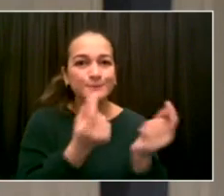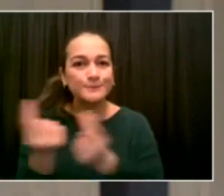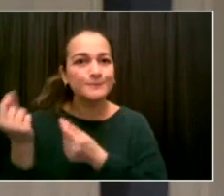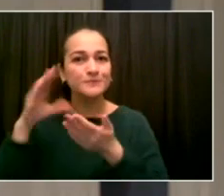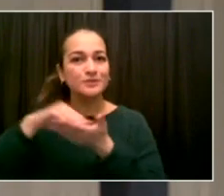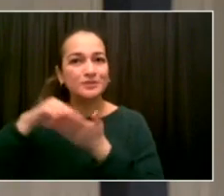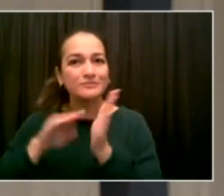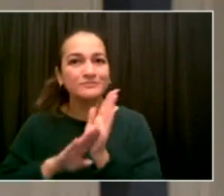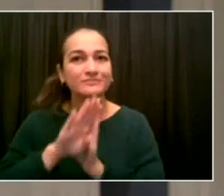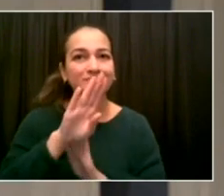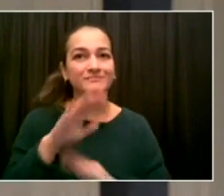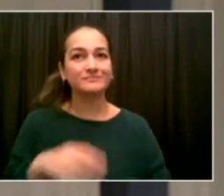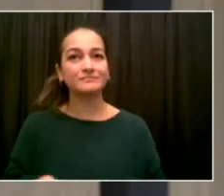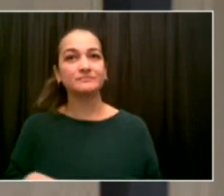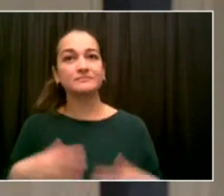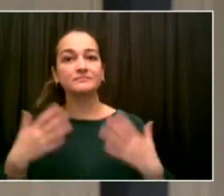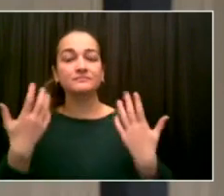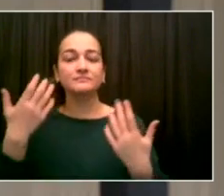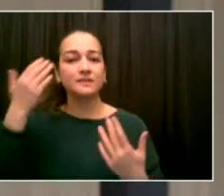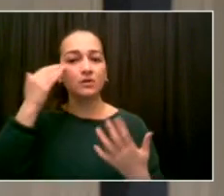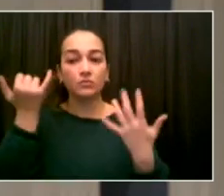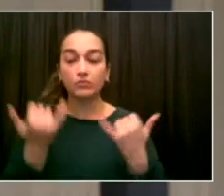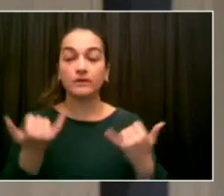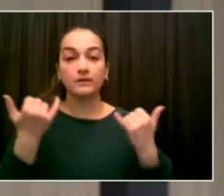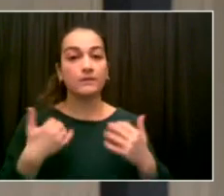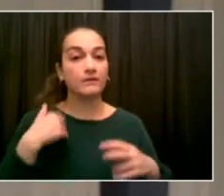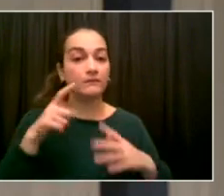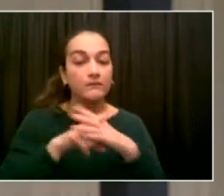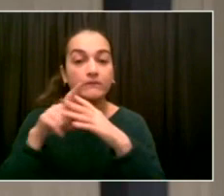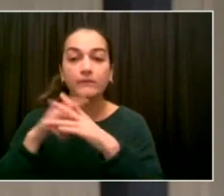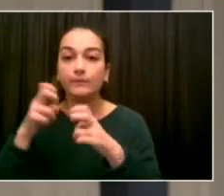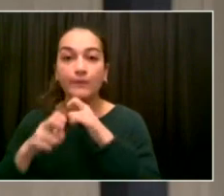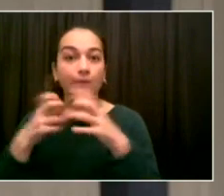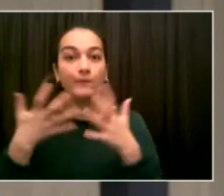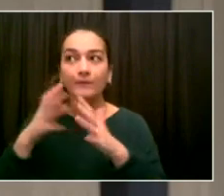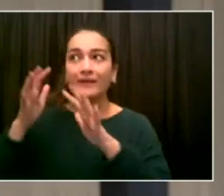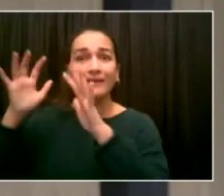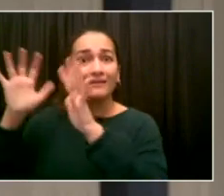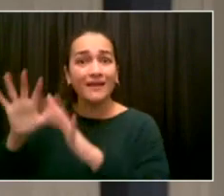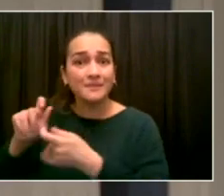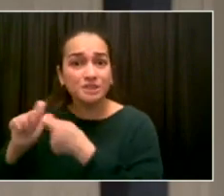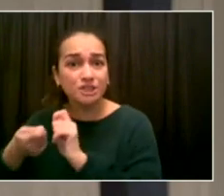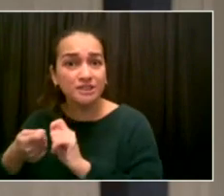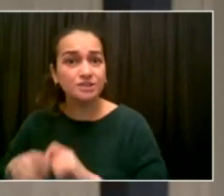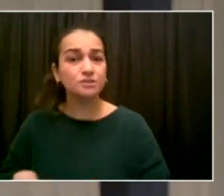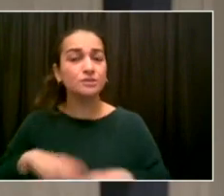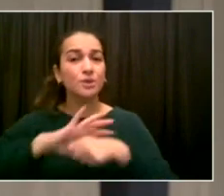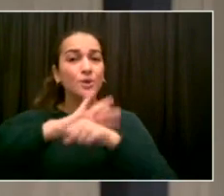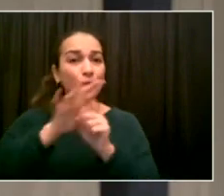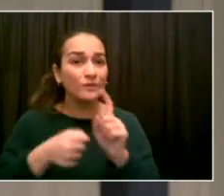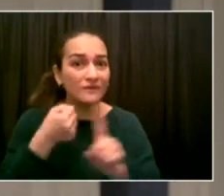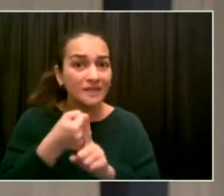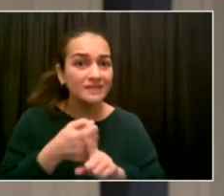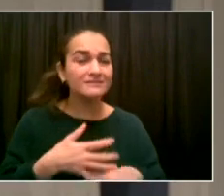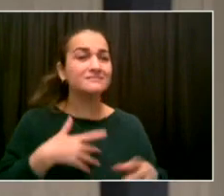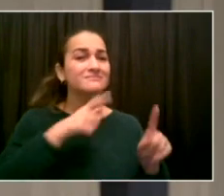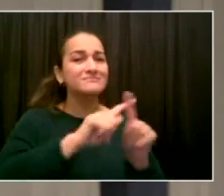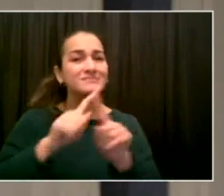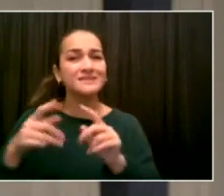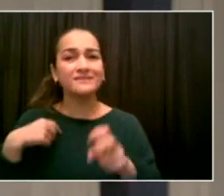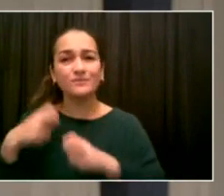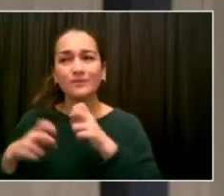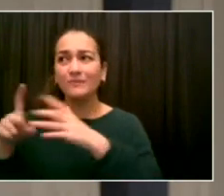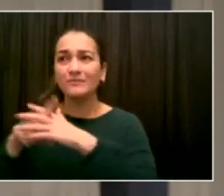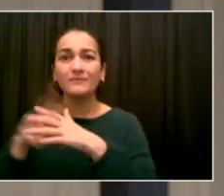youth. Not many guys have been able to go to school of late, different restrictions. So we really need to get back to the community of just having strong